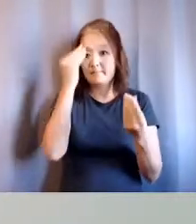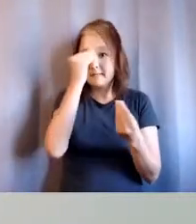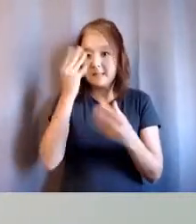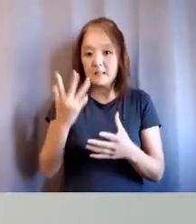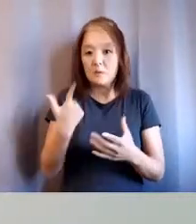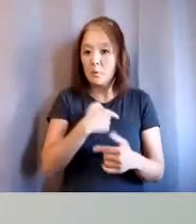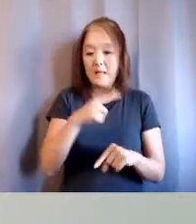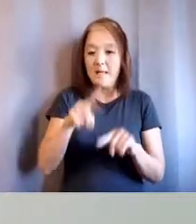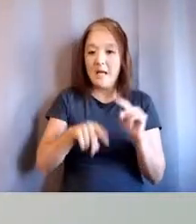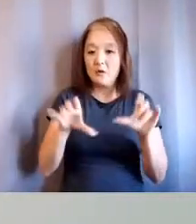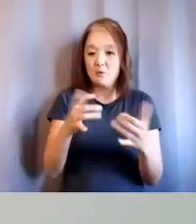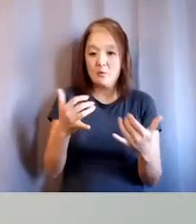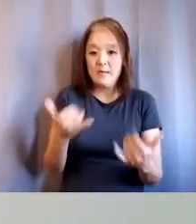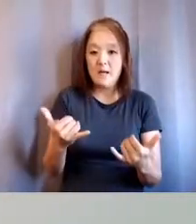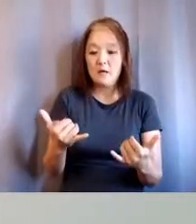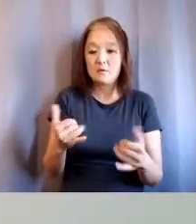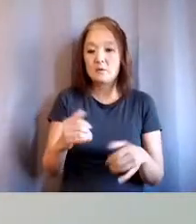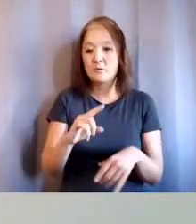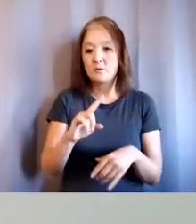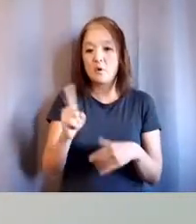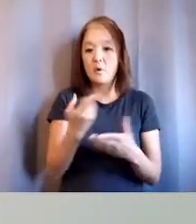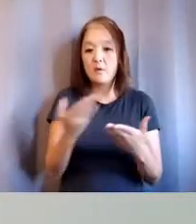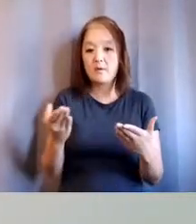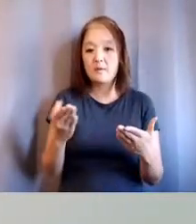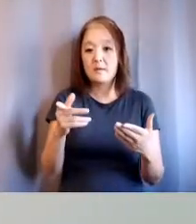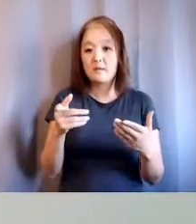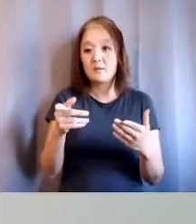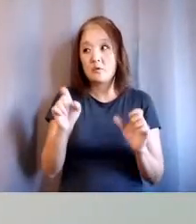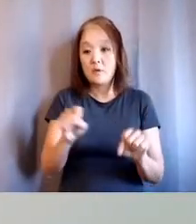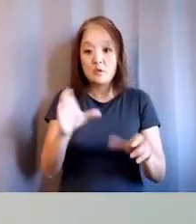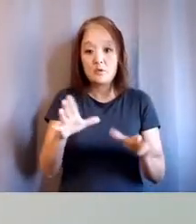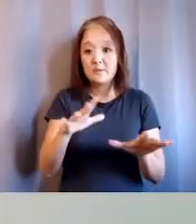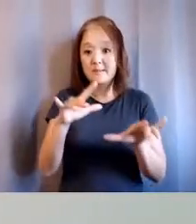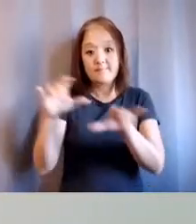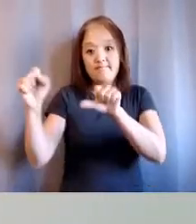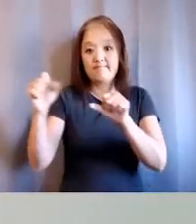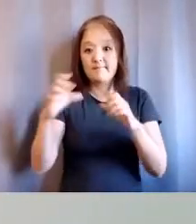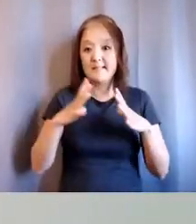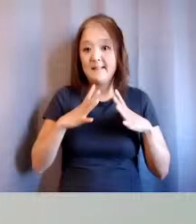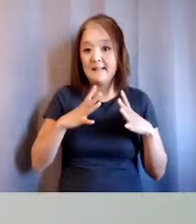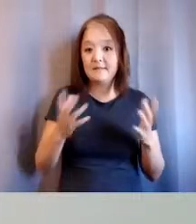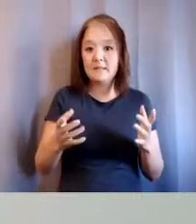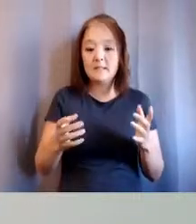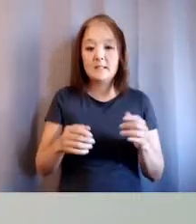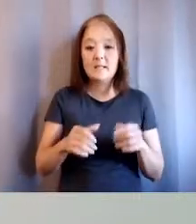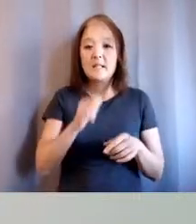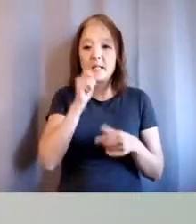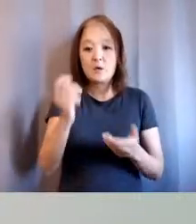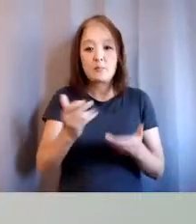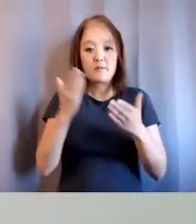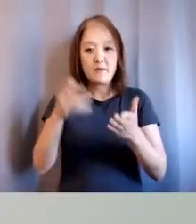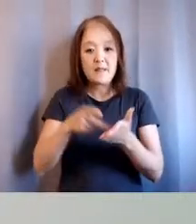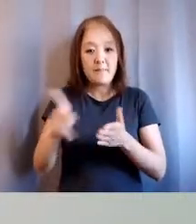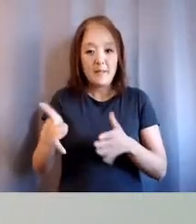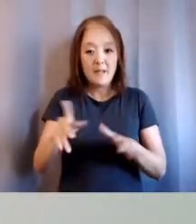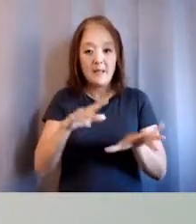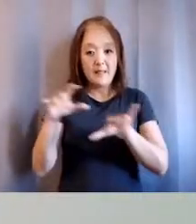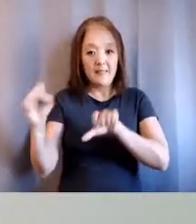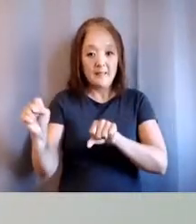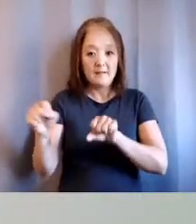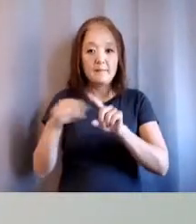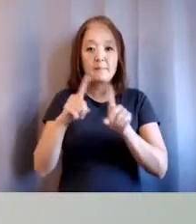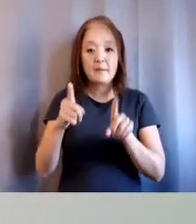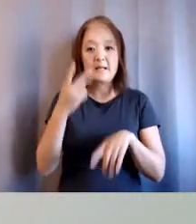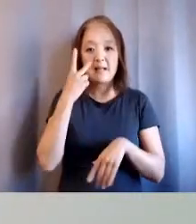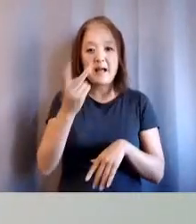thus, the only thing that we can do is tell you that you're authorized to go out on leave. They don't provide that paid leave, but I have seen employees be forced to